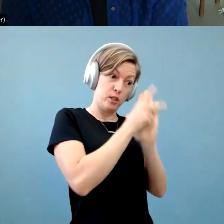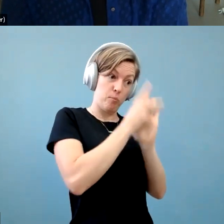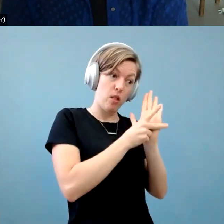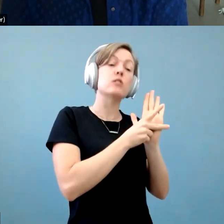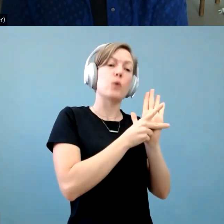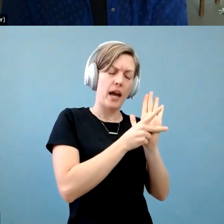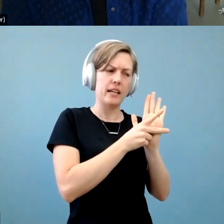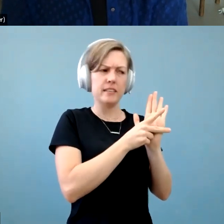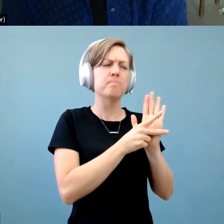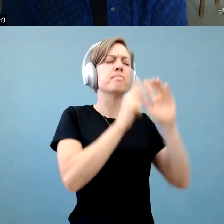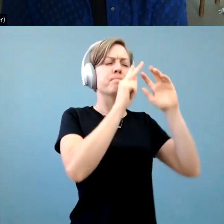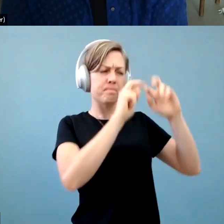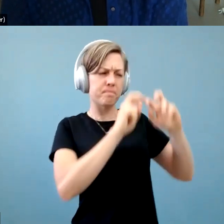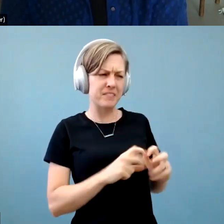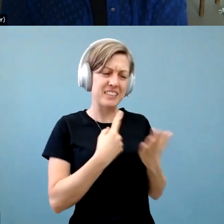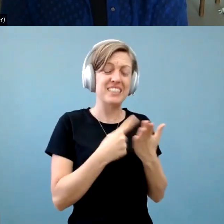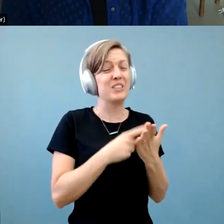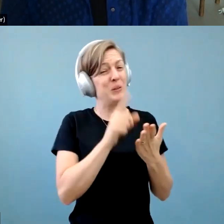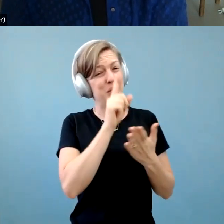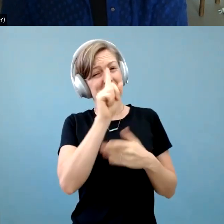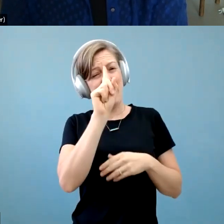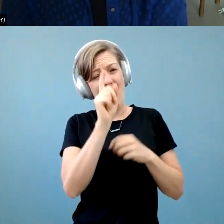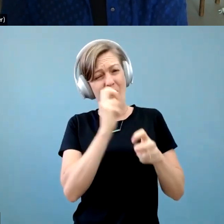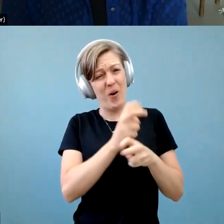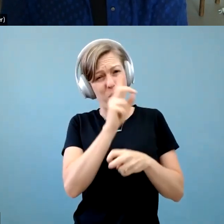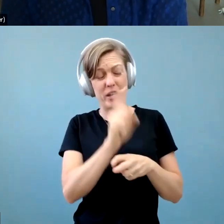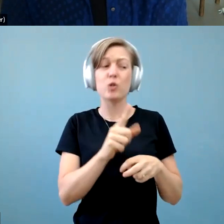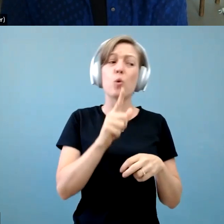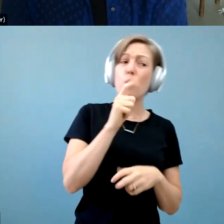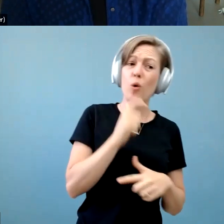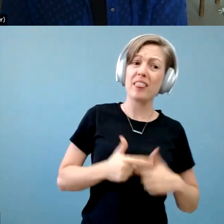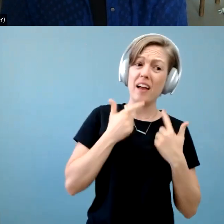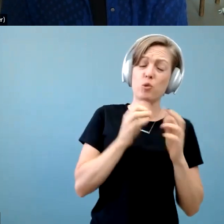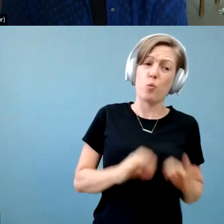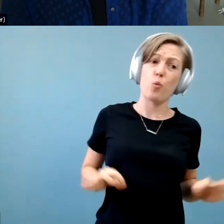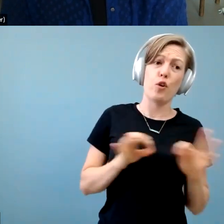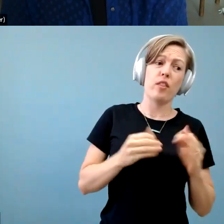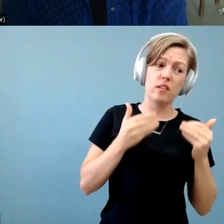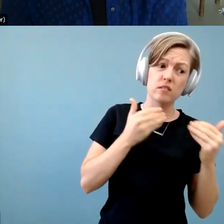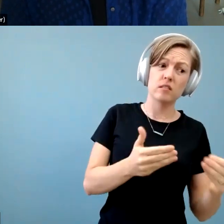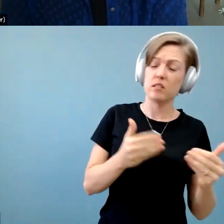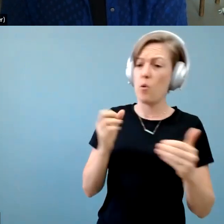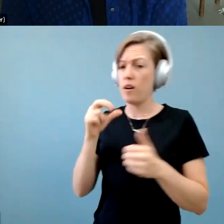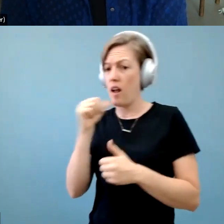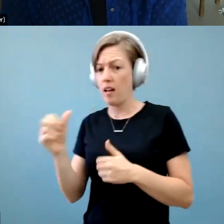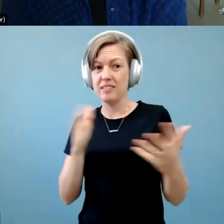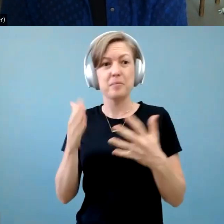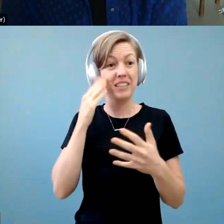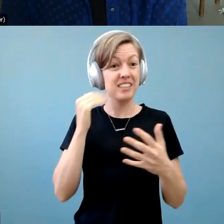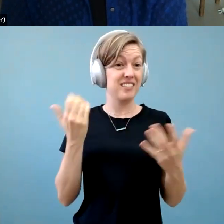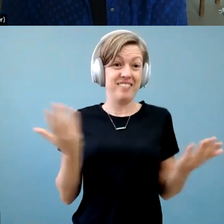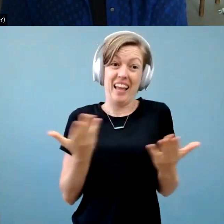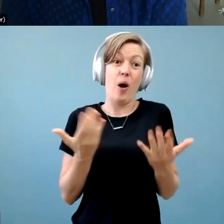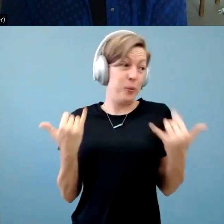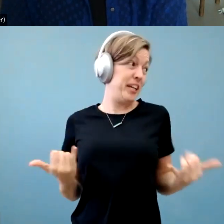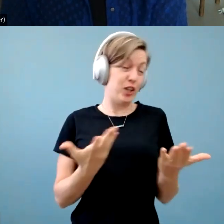to grapple with the really hard questions about whose lives are worth living indeed, because it's already here. So, you